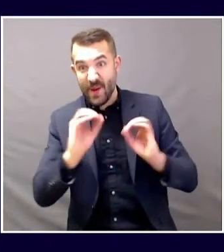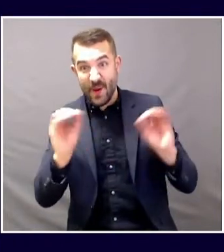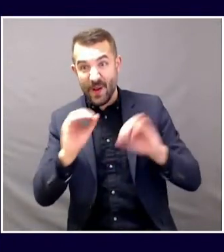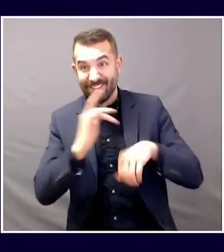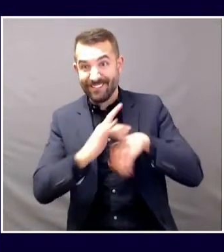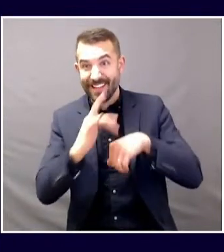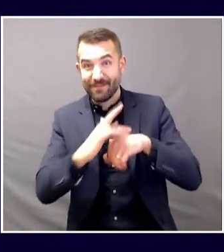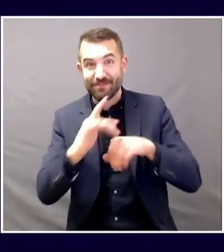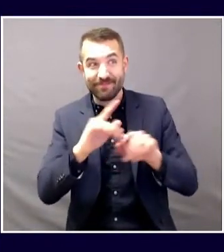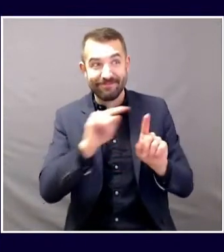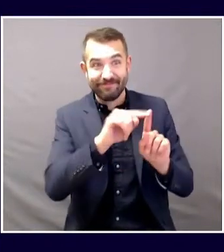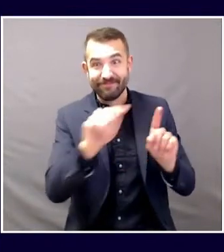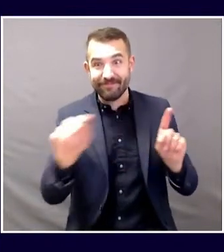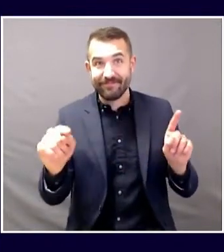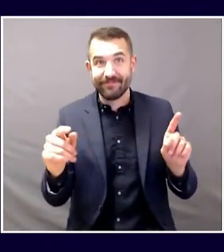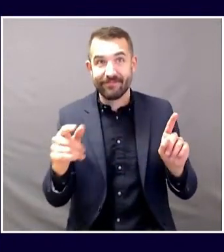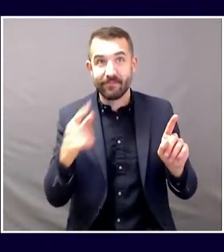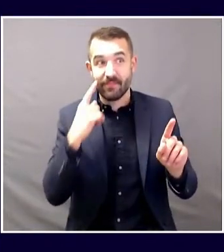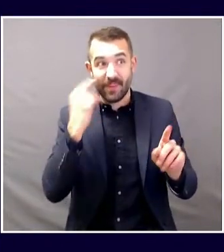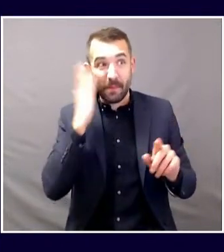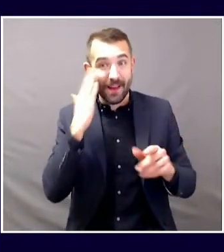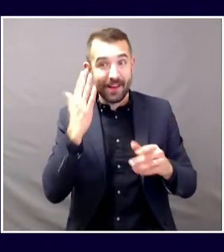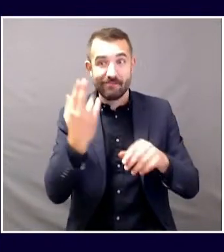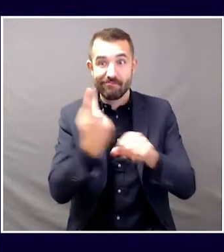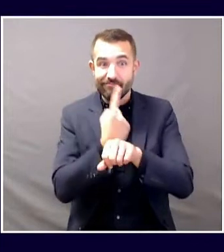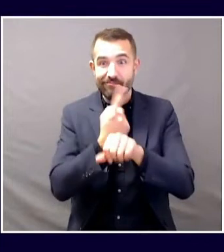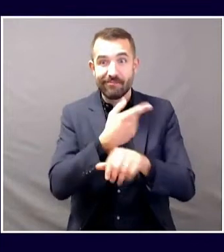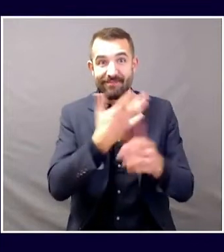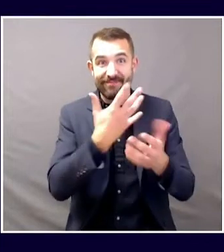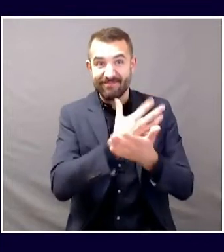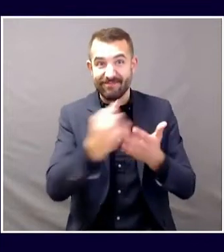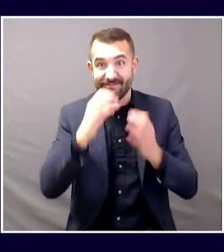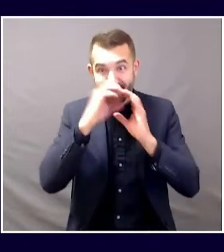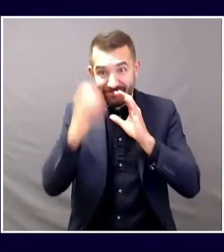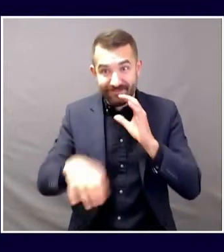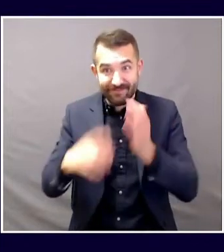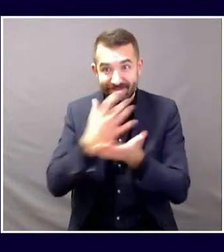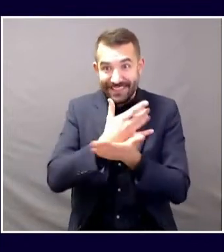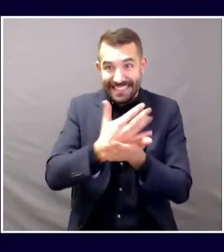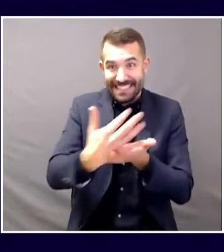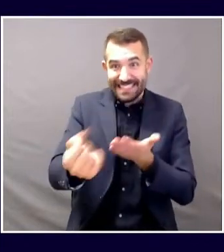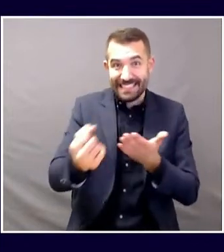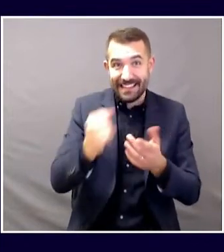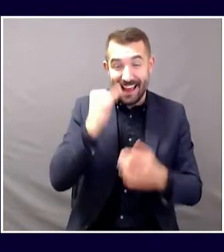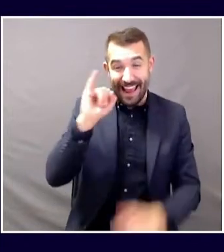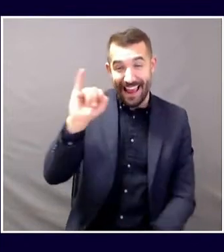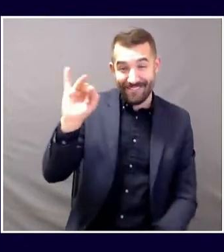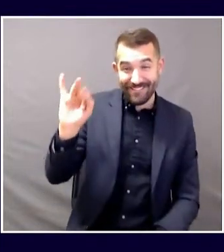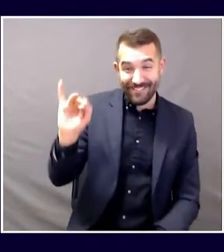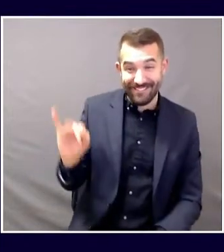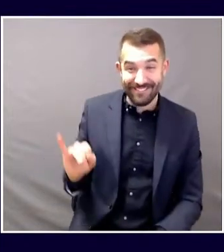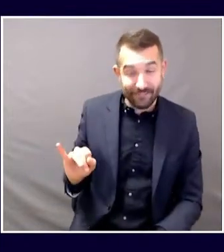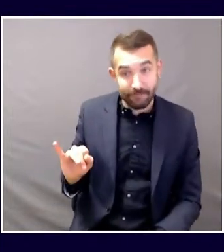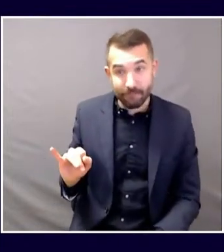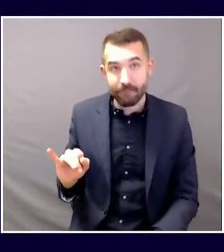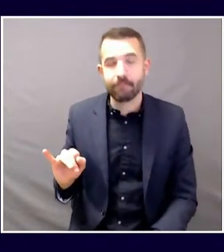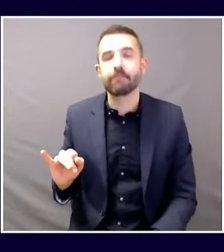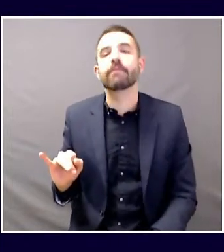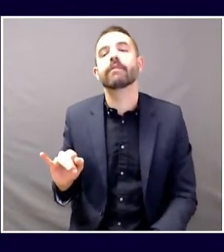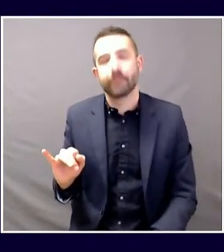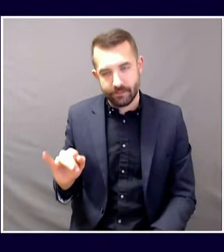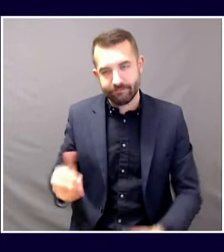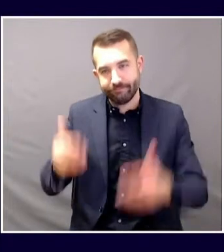or regular bed capacity, or let alone ventilators. Thankfully, on all of those fronts right now, we are in good